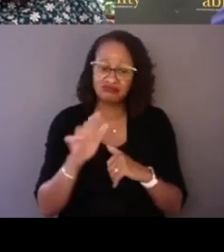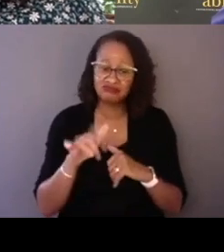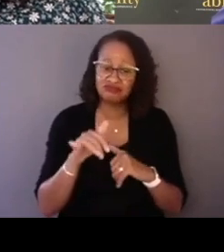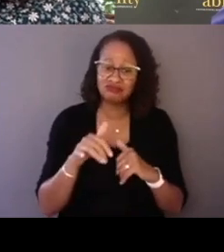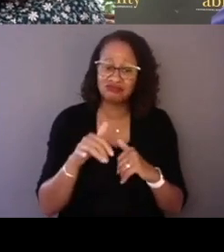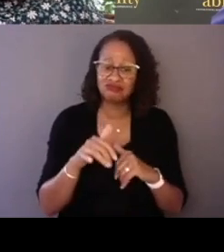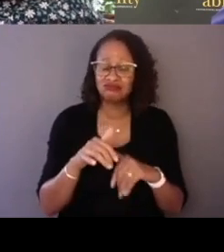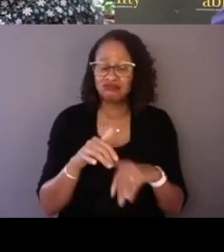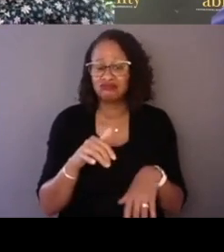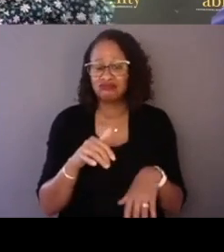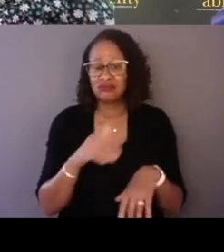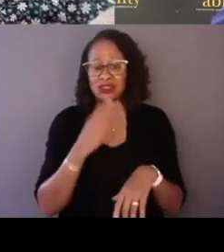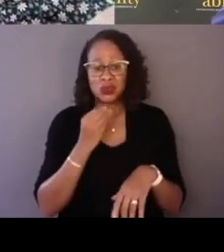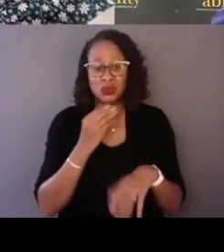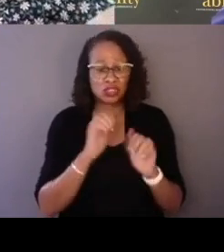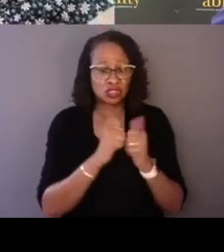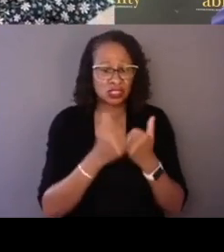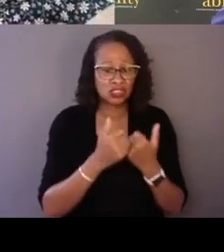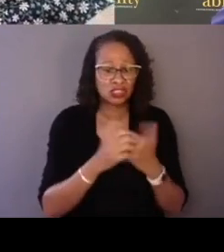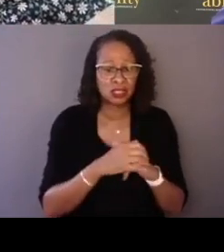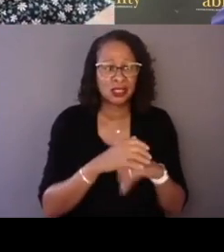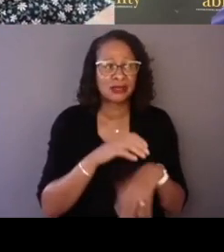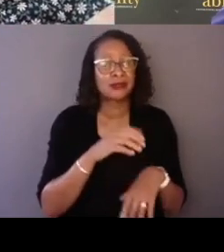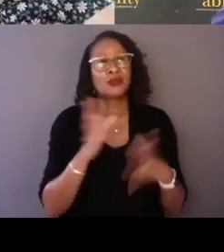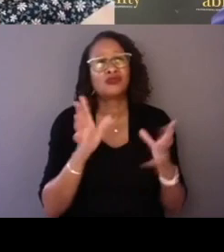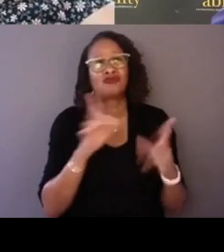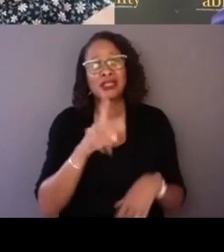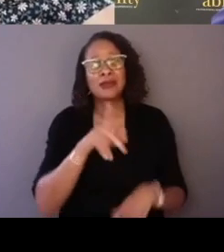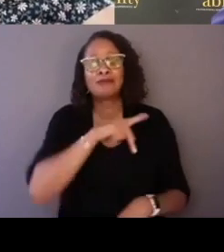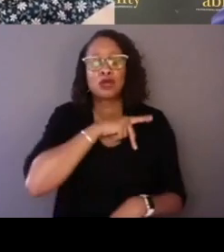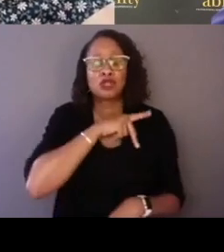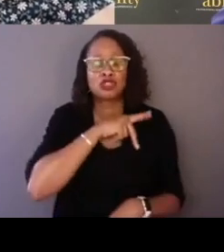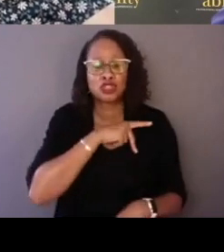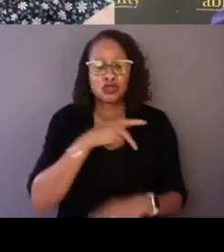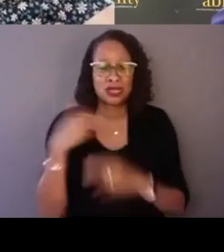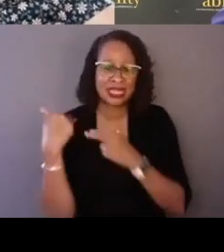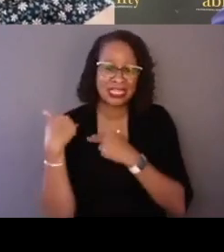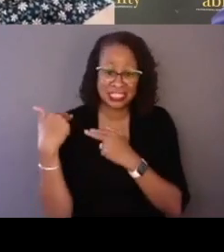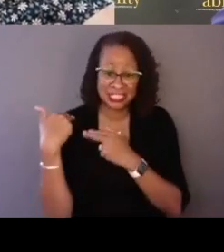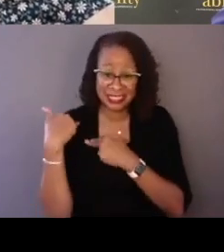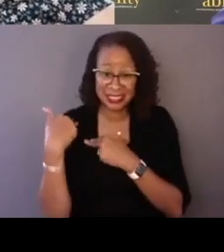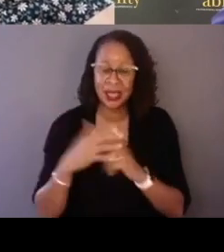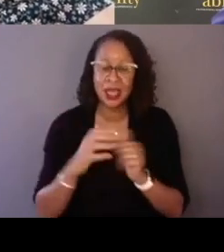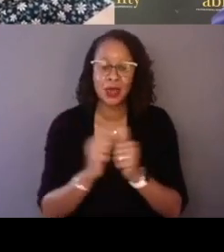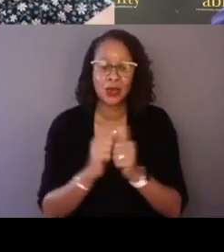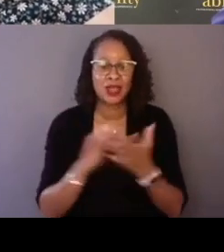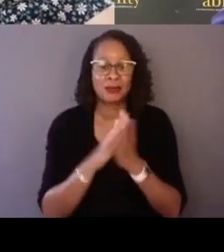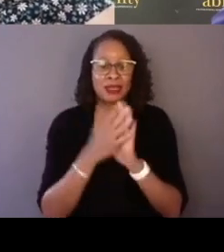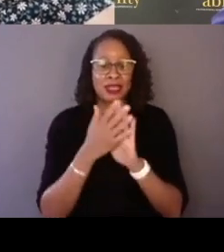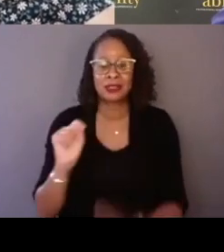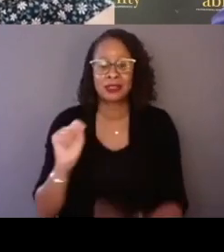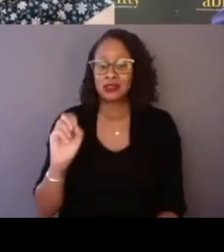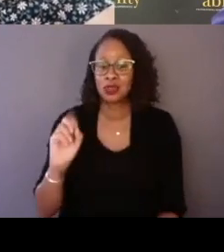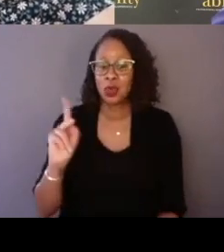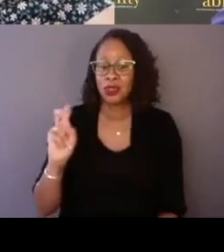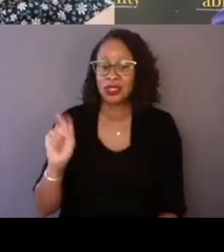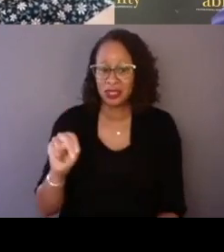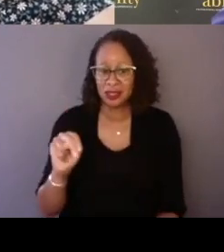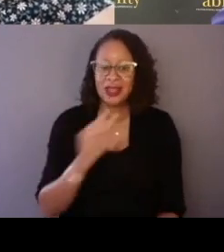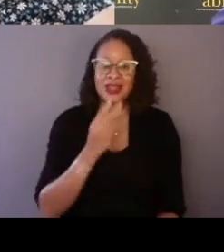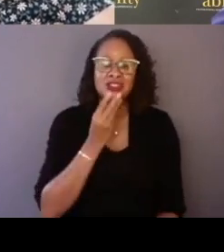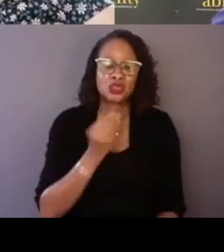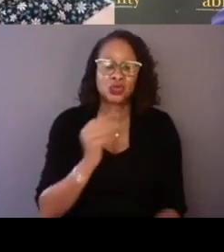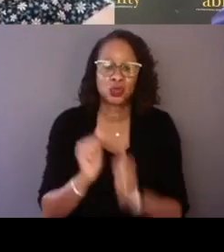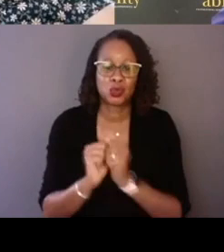do you take on that amount of personal agency without becoming the token Jew with a disability in